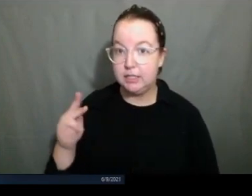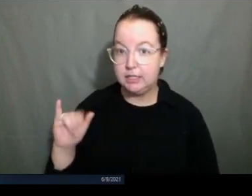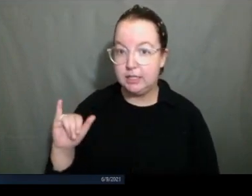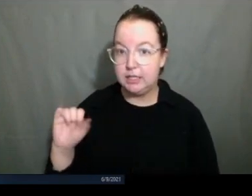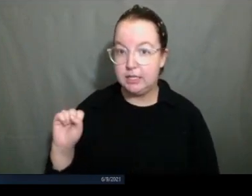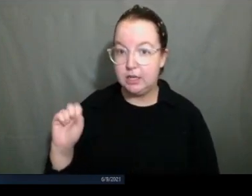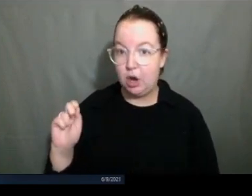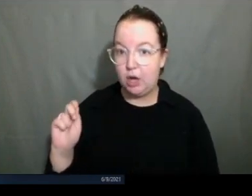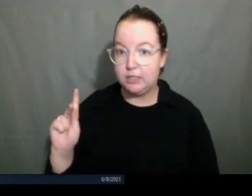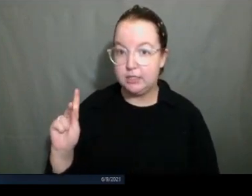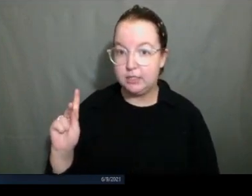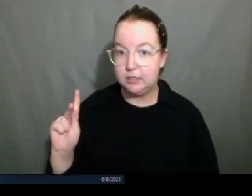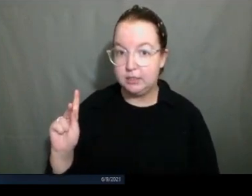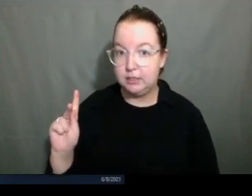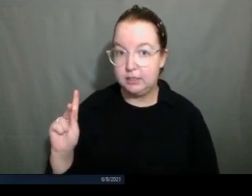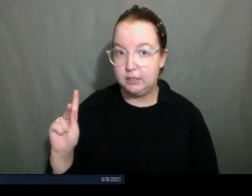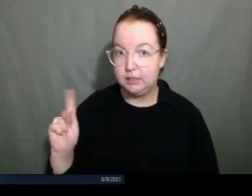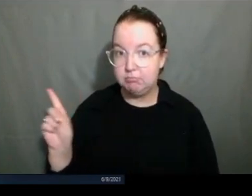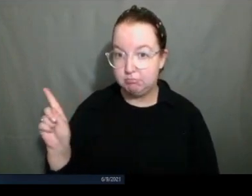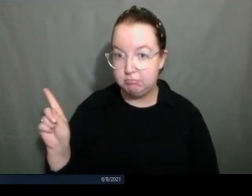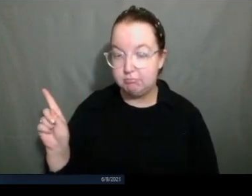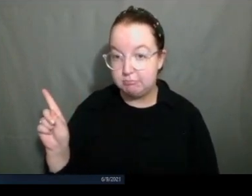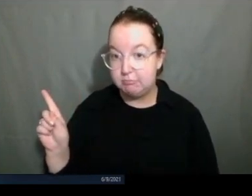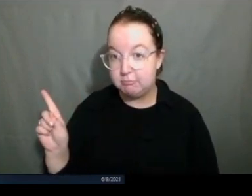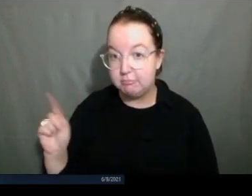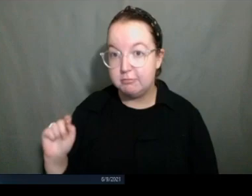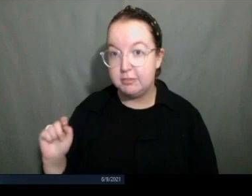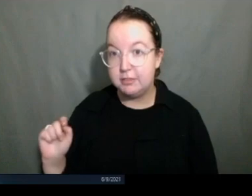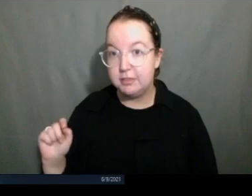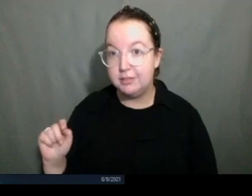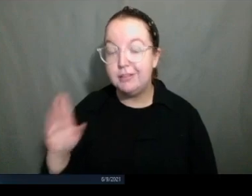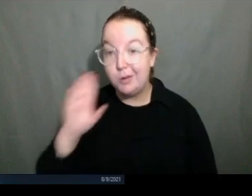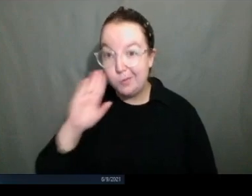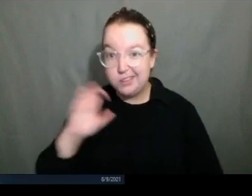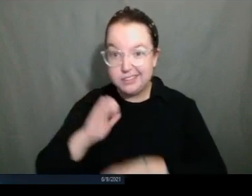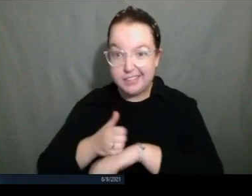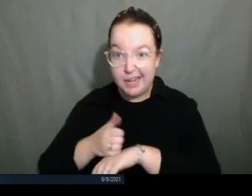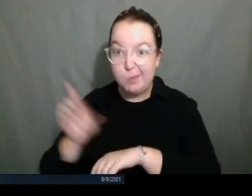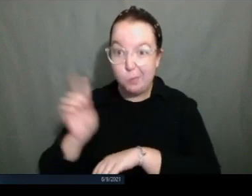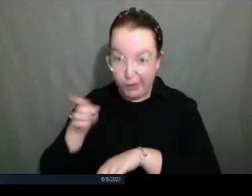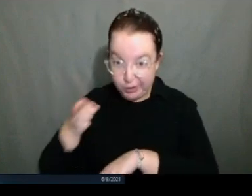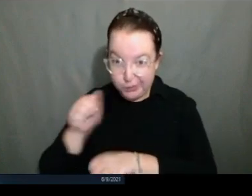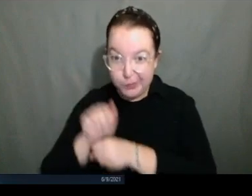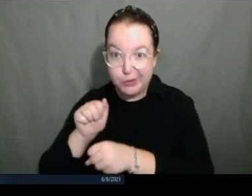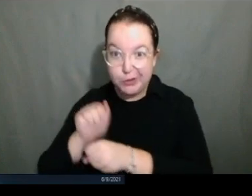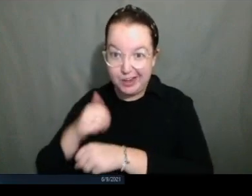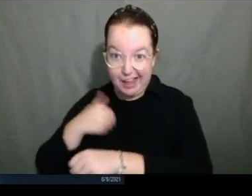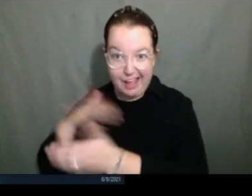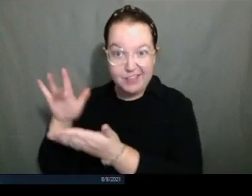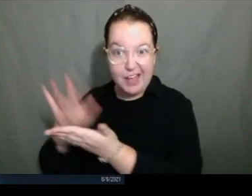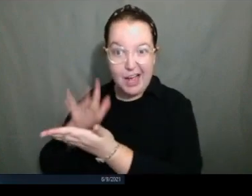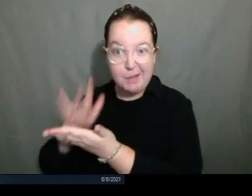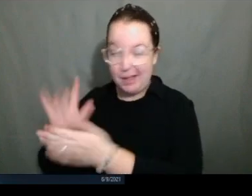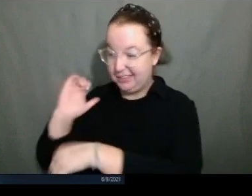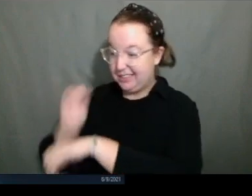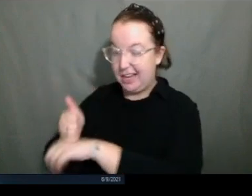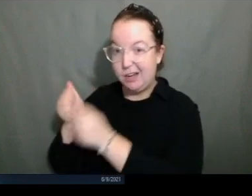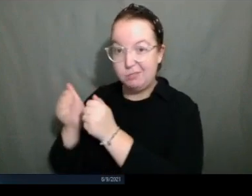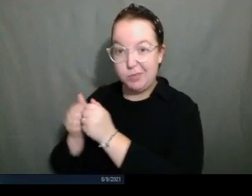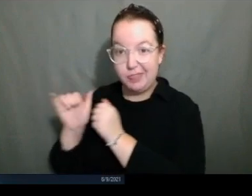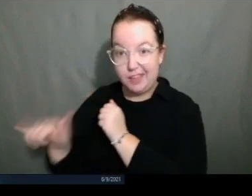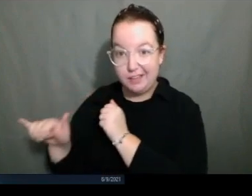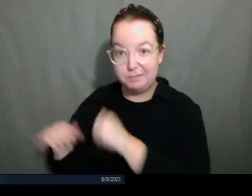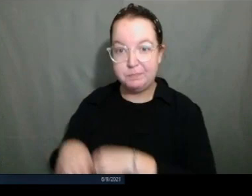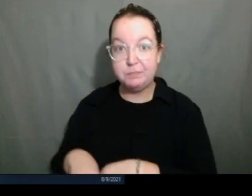like this and will be set up at different tablets at the location that you work at. All you need to do is enter your